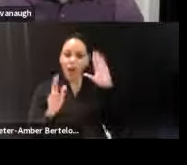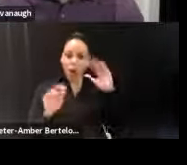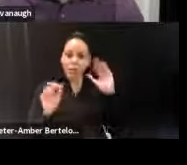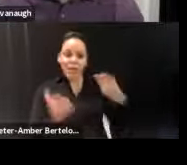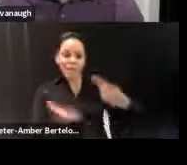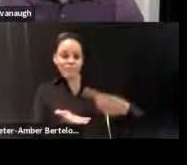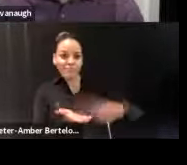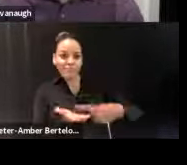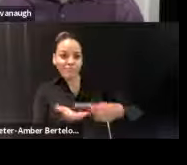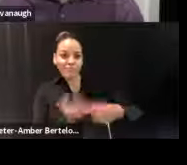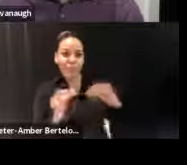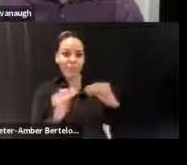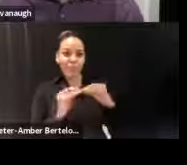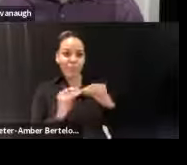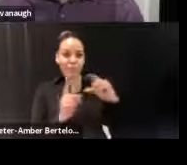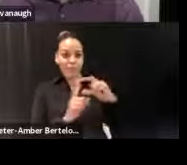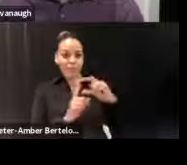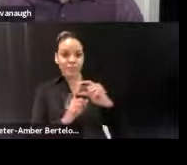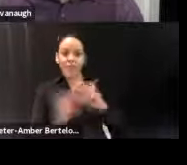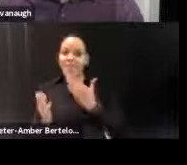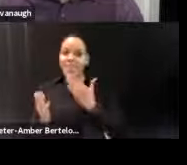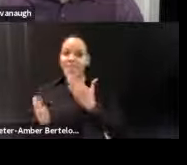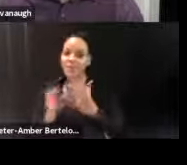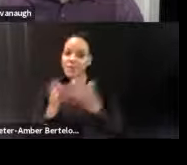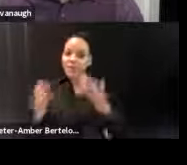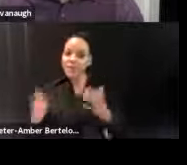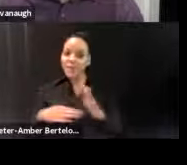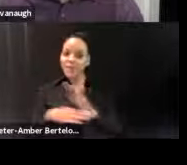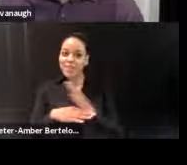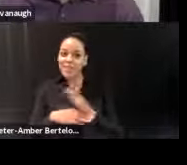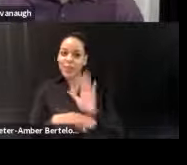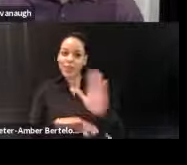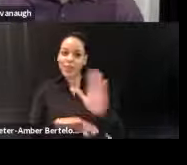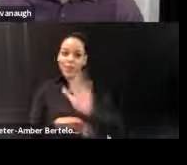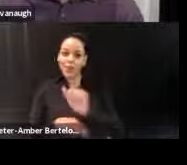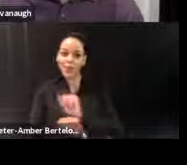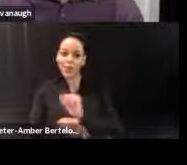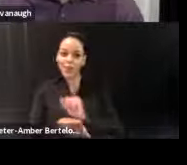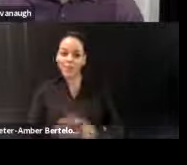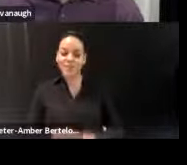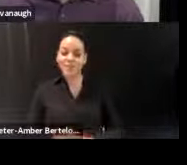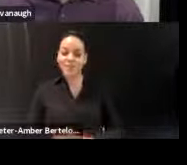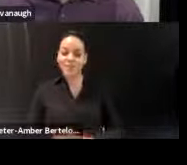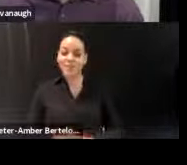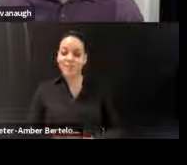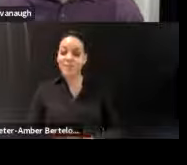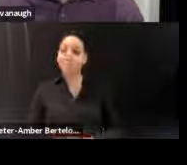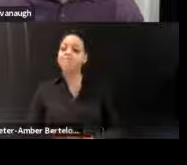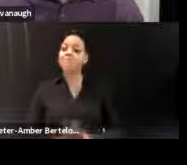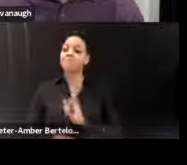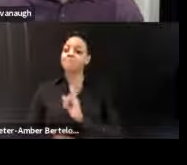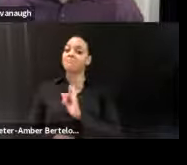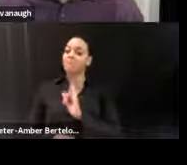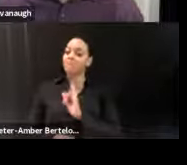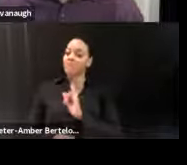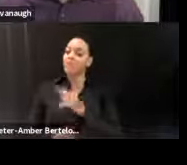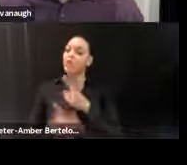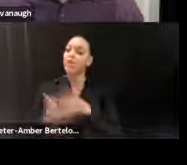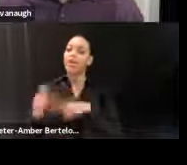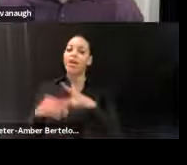more. Thank you so much for sharing your work. So what about Bag